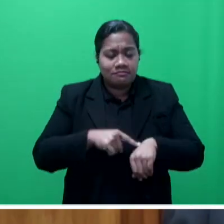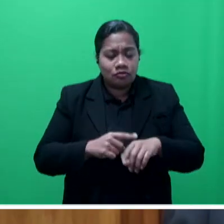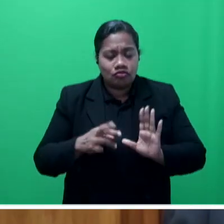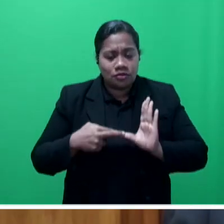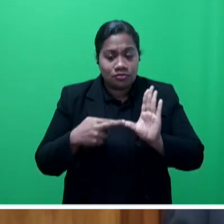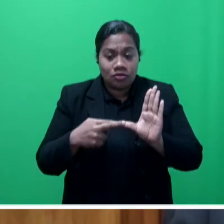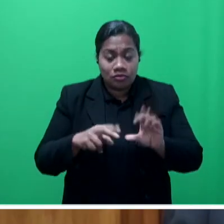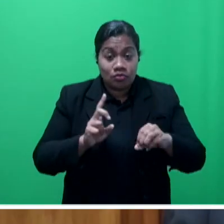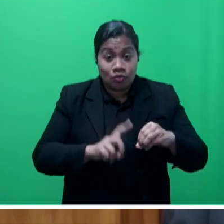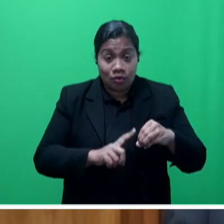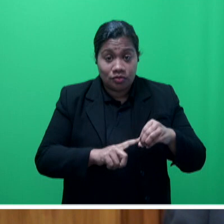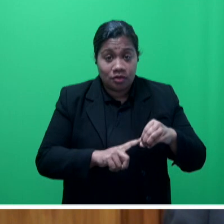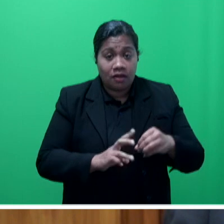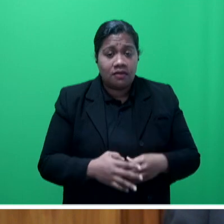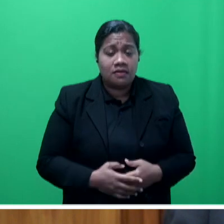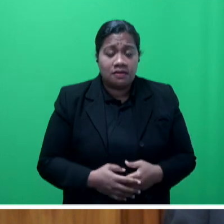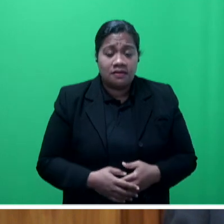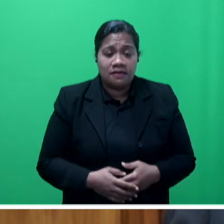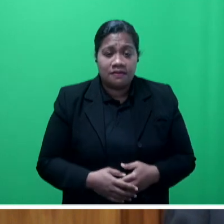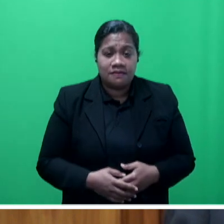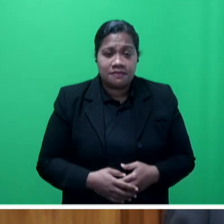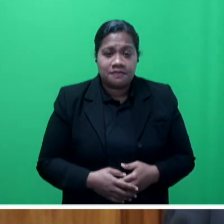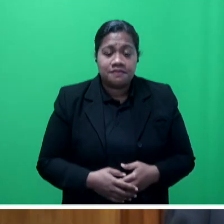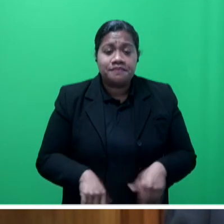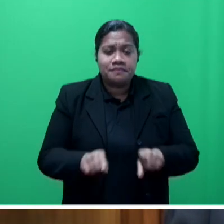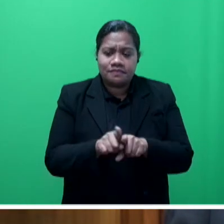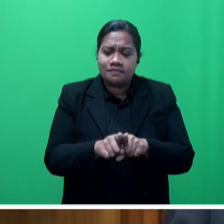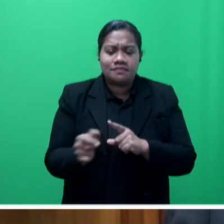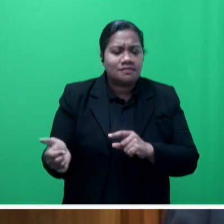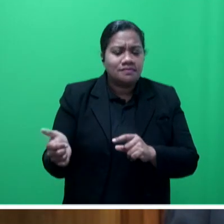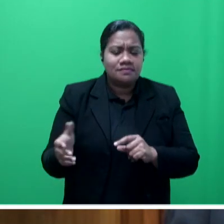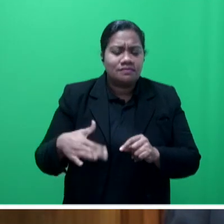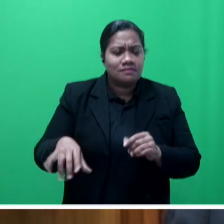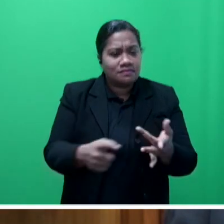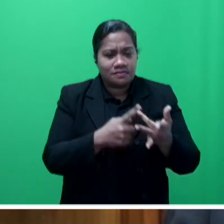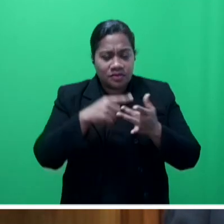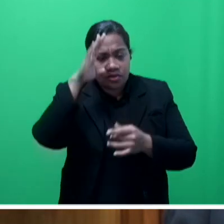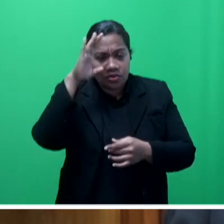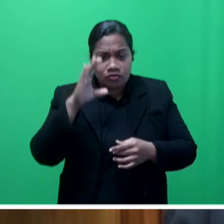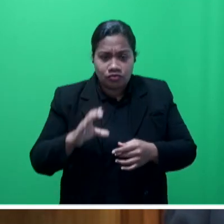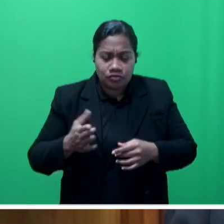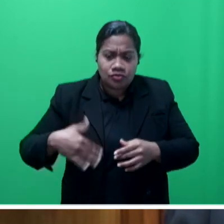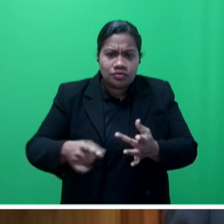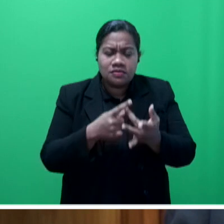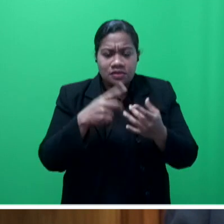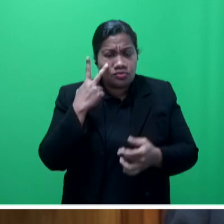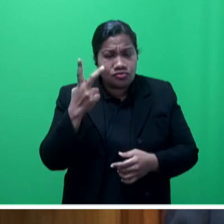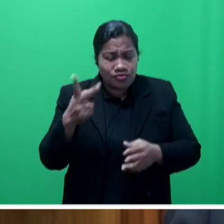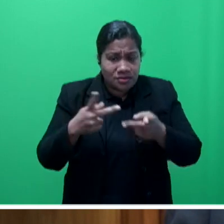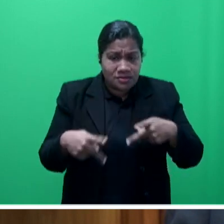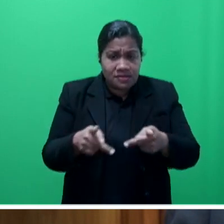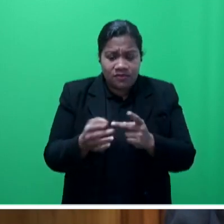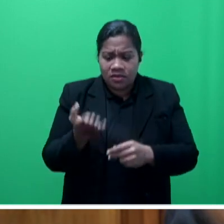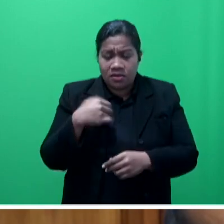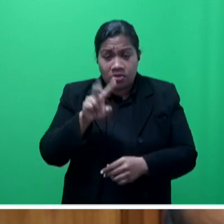Member. Mr. Speaker, sir, like every other country, every other tourist destination for the past 2